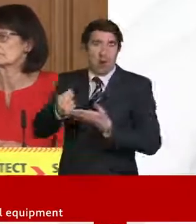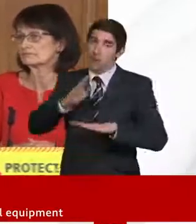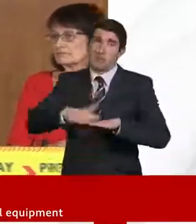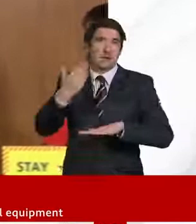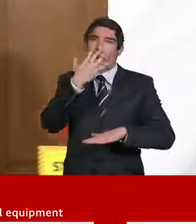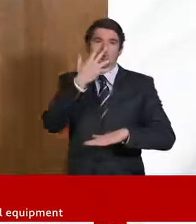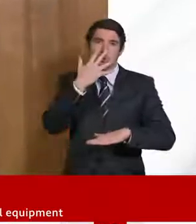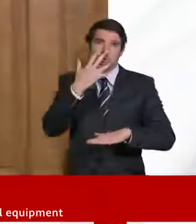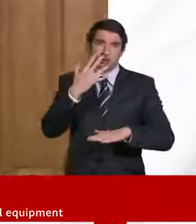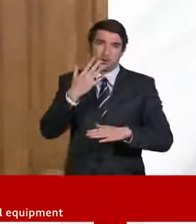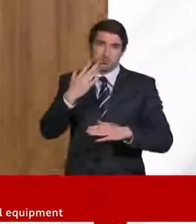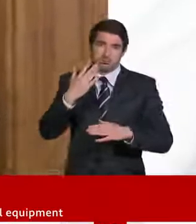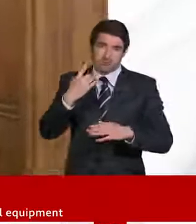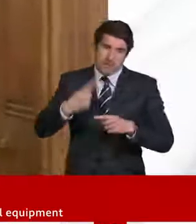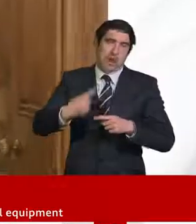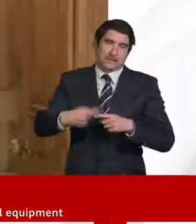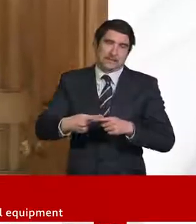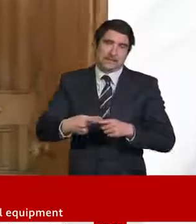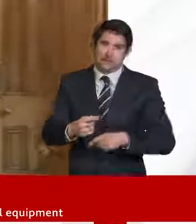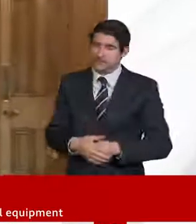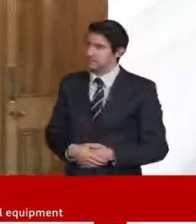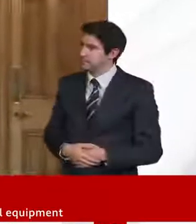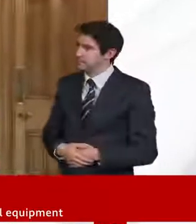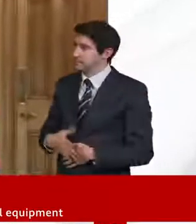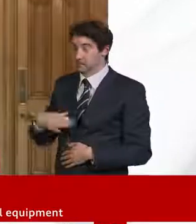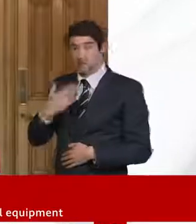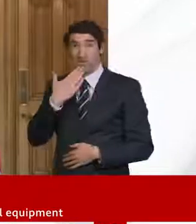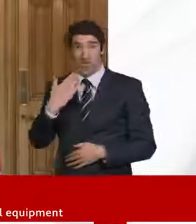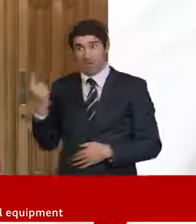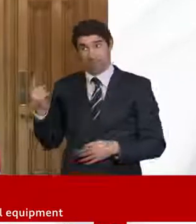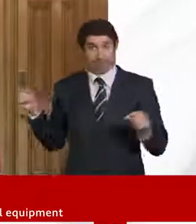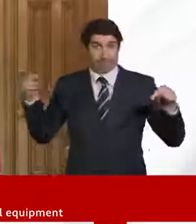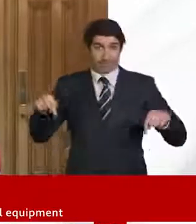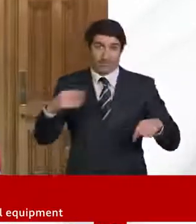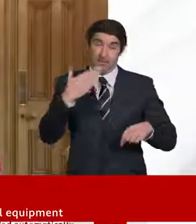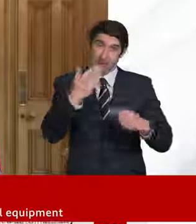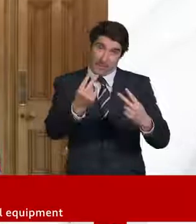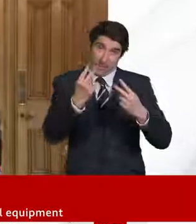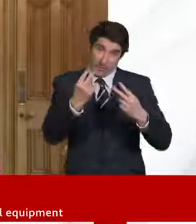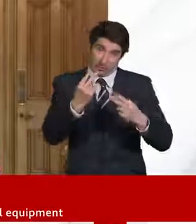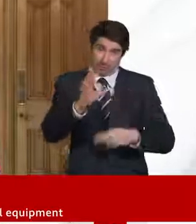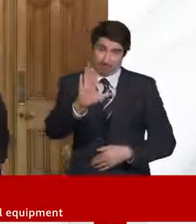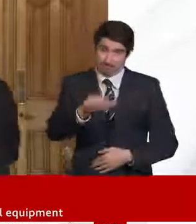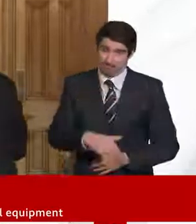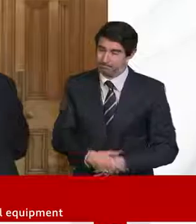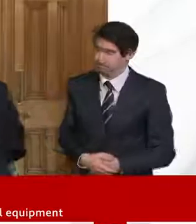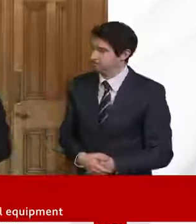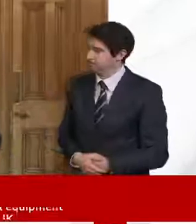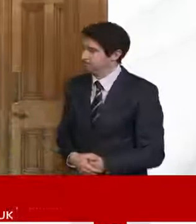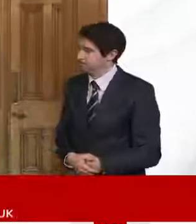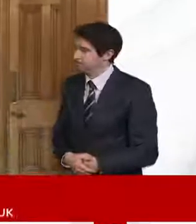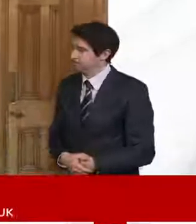Jenny. I'd like to thank Jenny and Stephen very much indeed for joining me. Thank you all. Thank you.